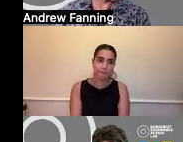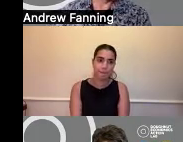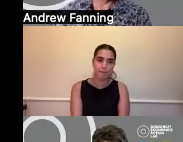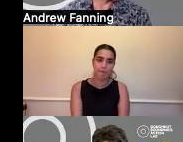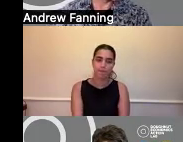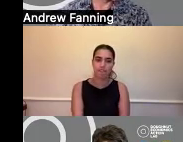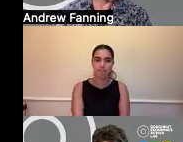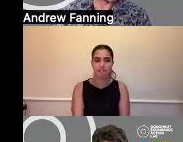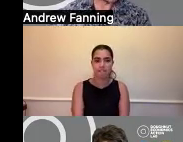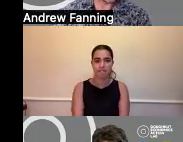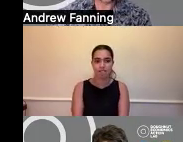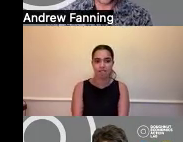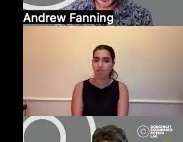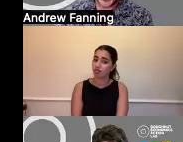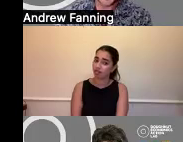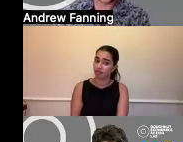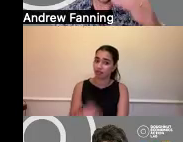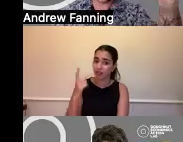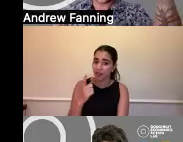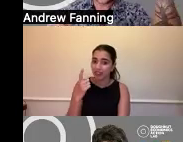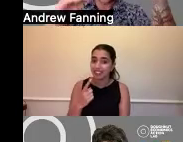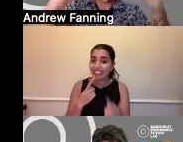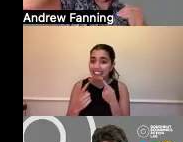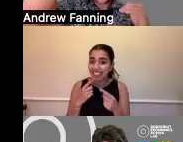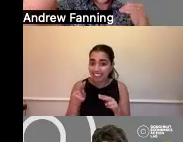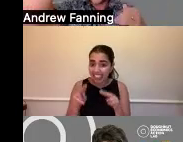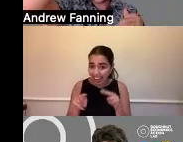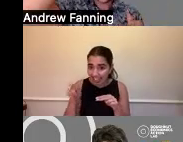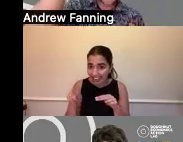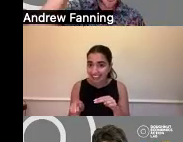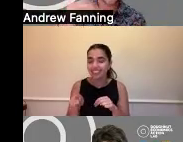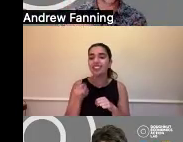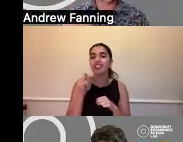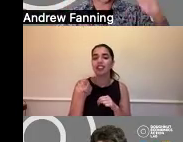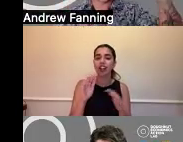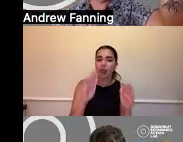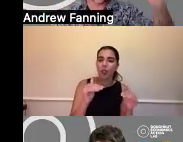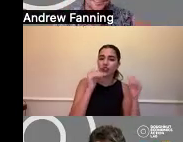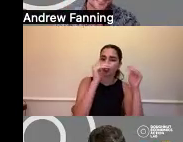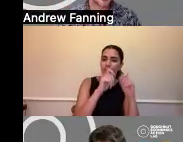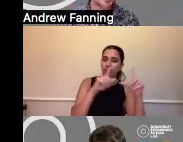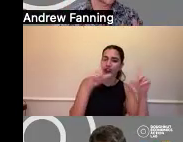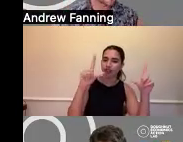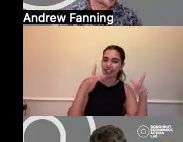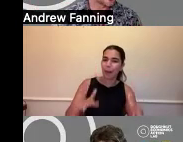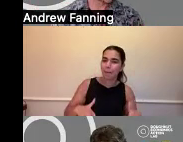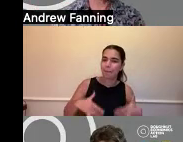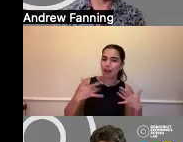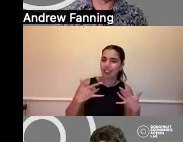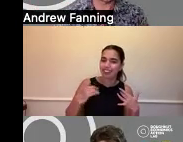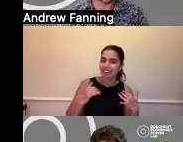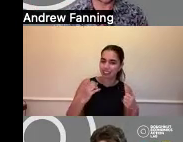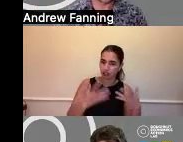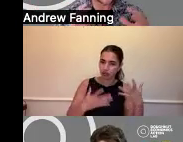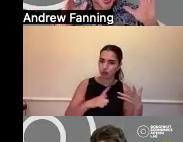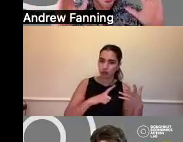Whoa. Now I wonder, as a data analyst, the degree to which the top of the screen biases the results relative to the